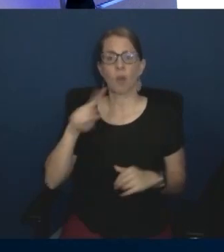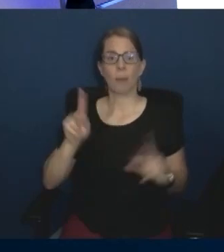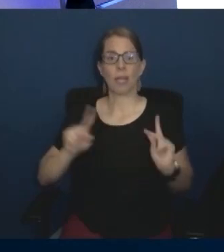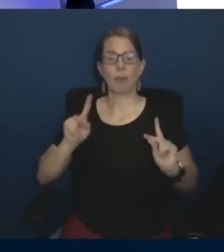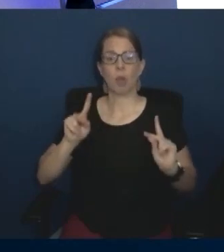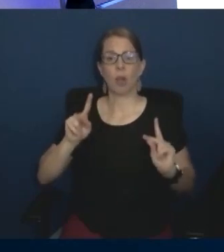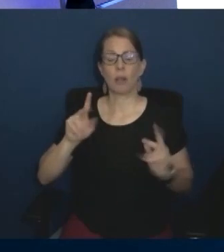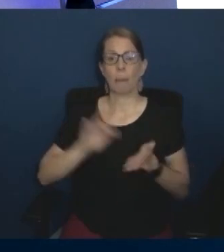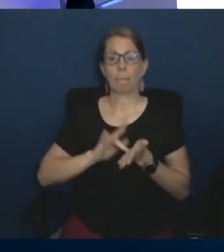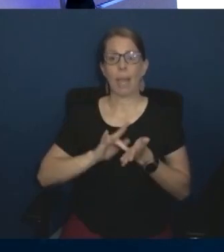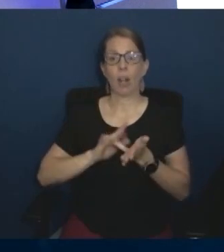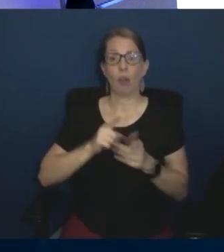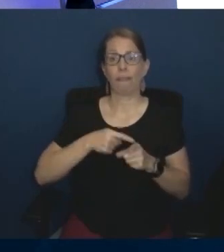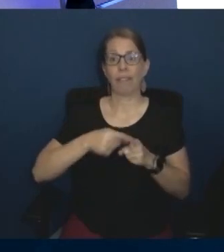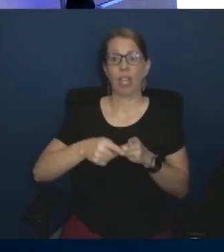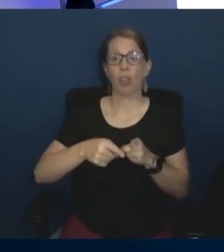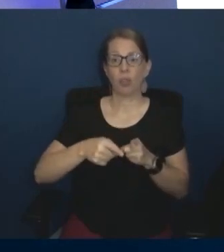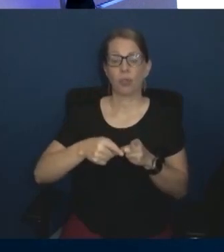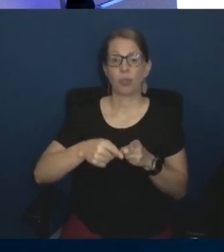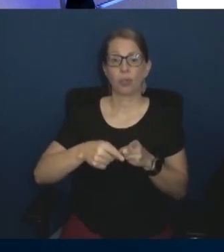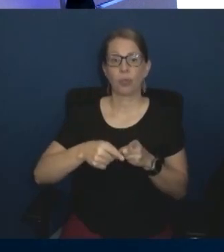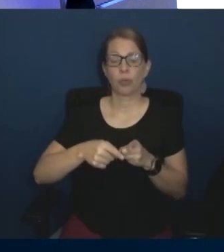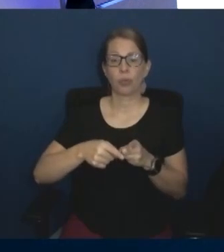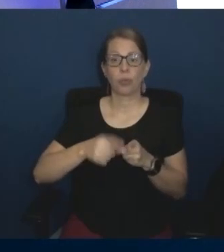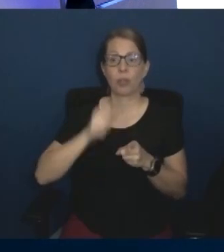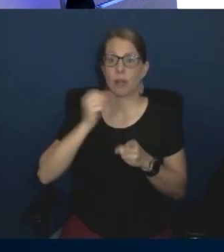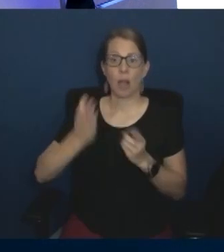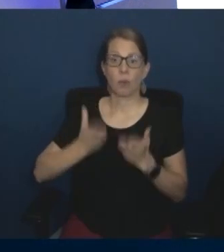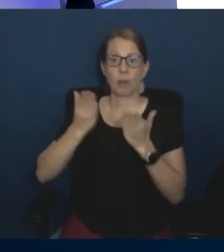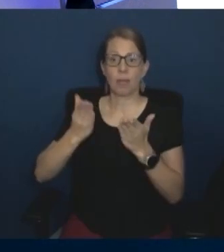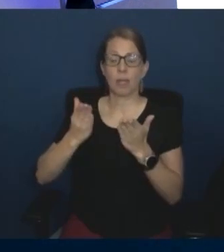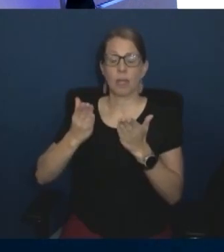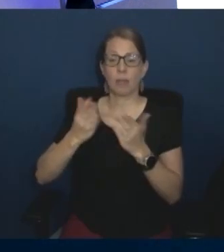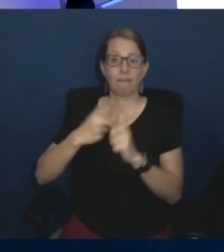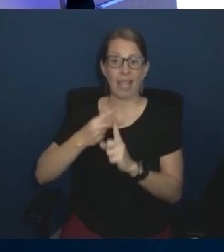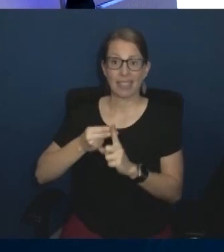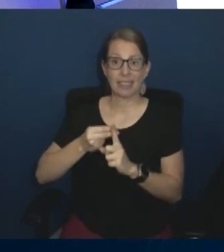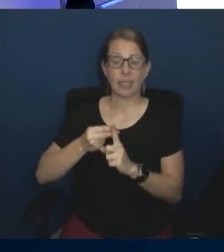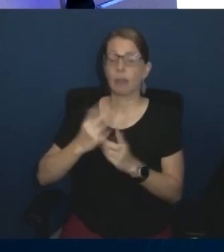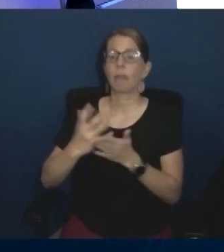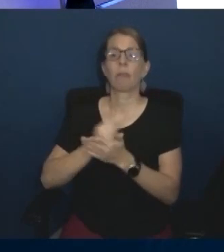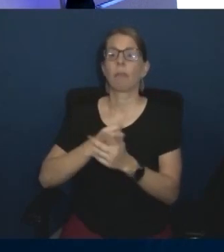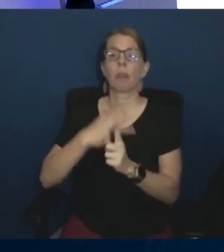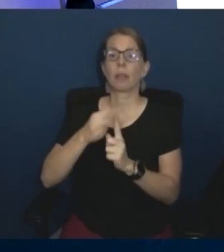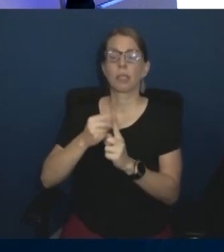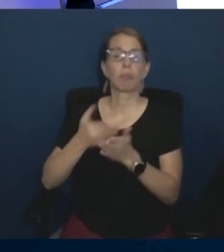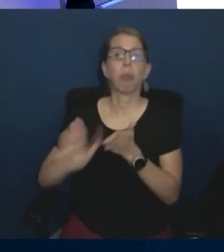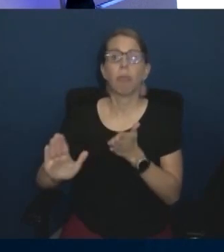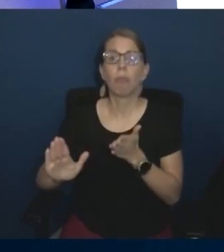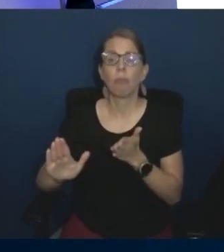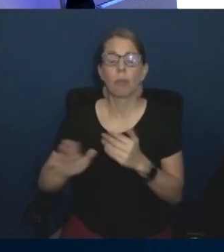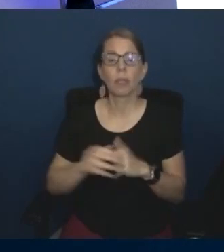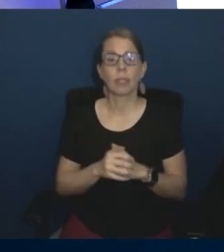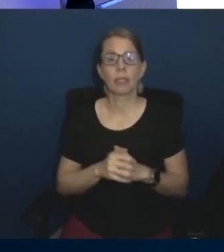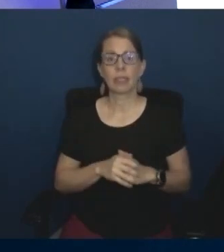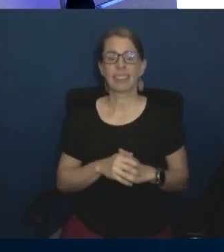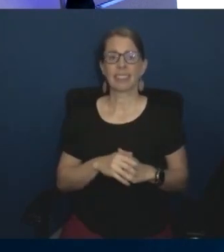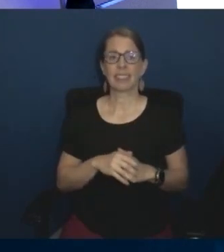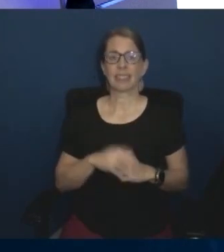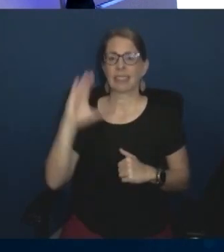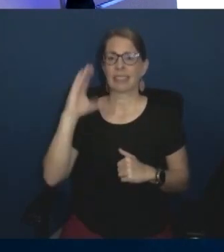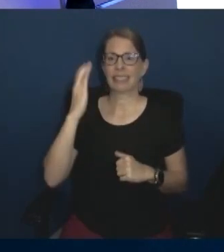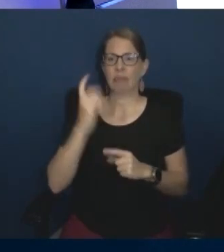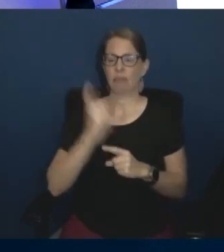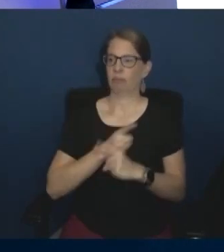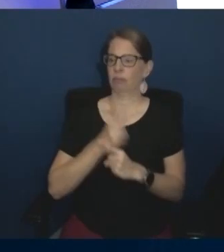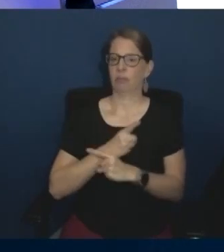medical field are not recommending the vaccine or not getting the vaccine. It seems reasonable, though, for people to think, like you